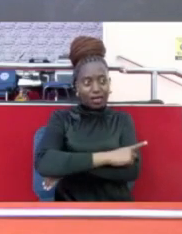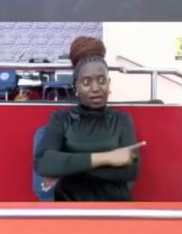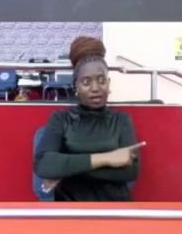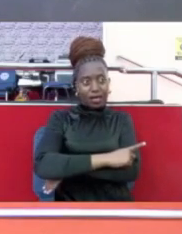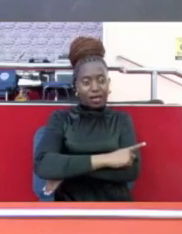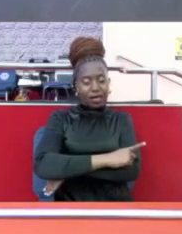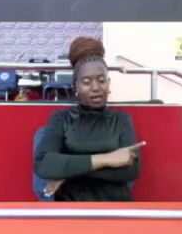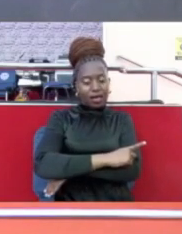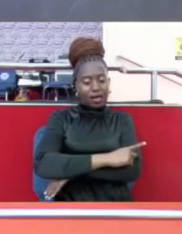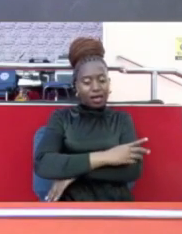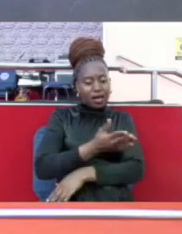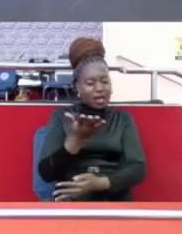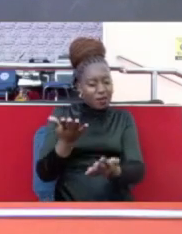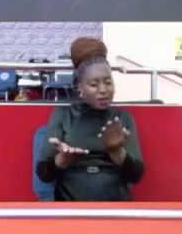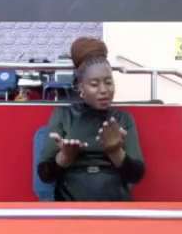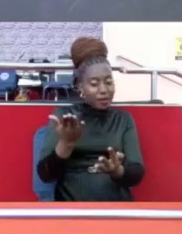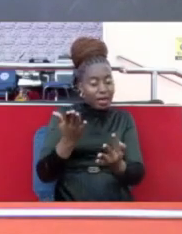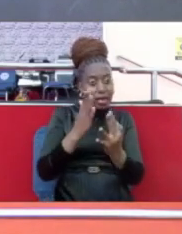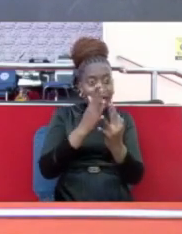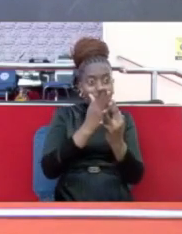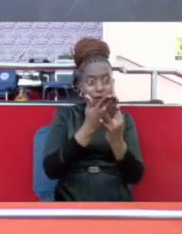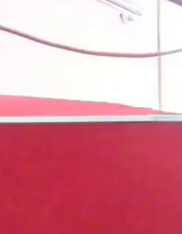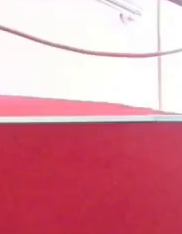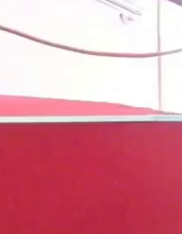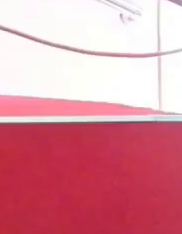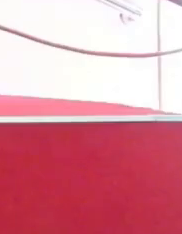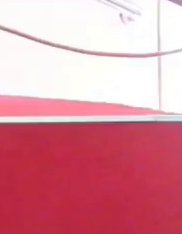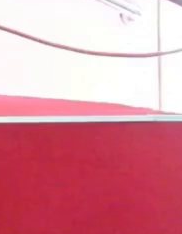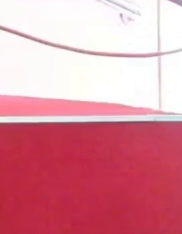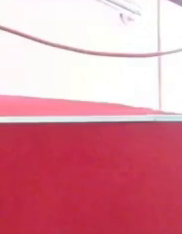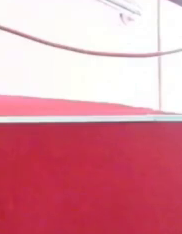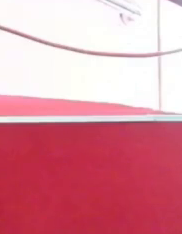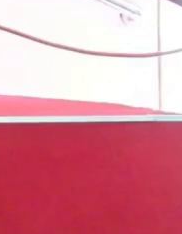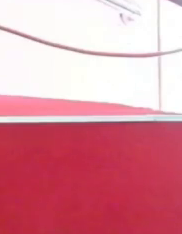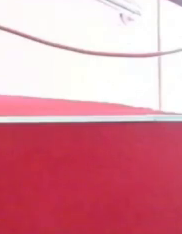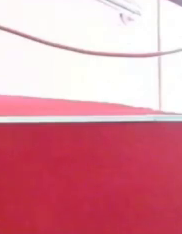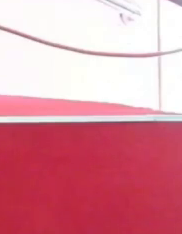maybe between 9 and 1500 people could be in each service.